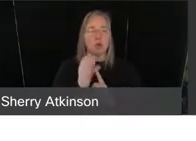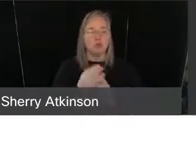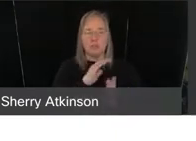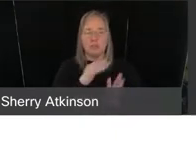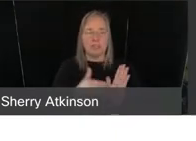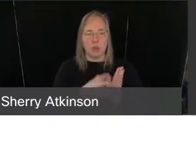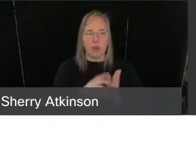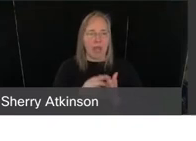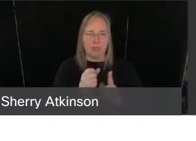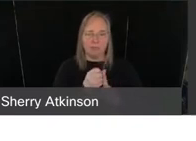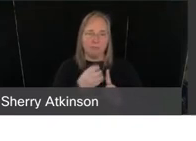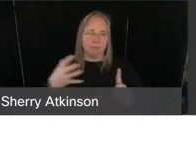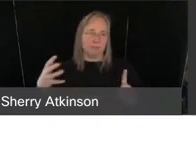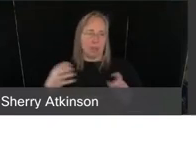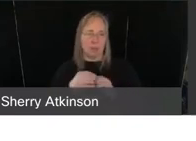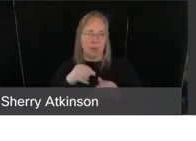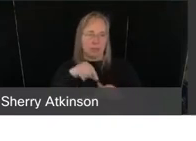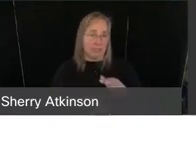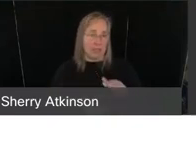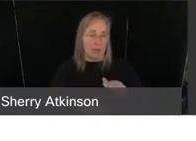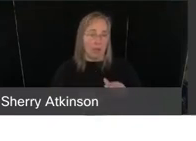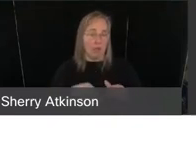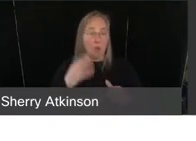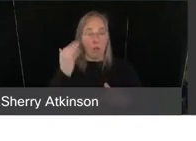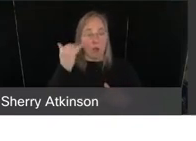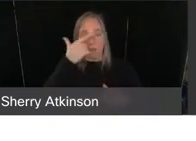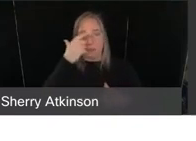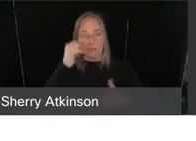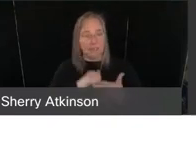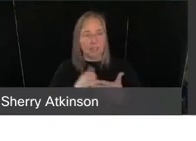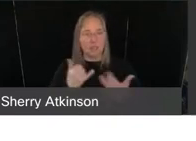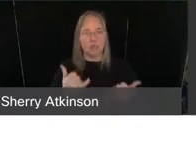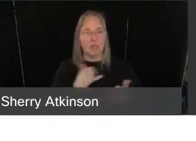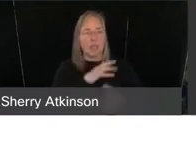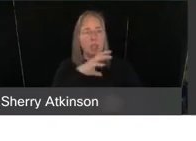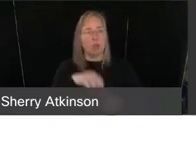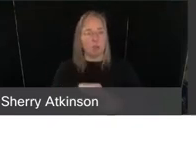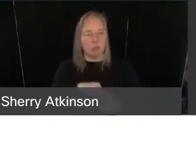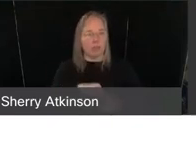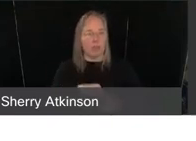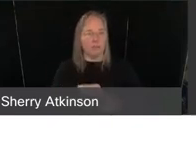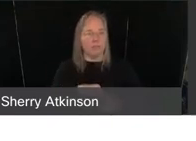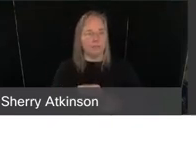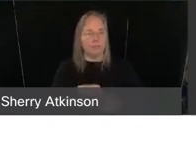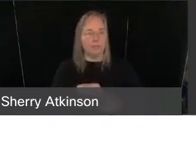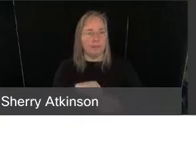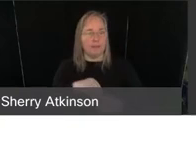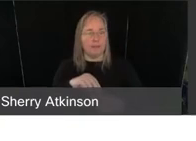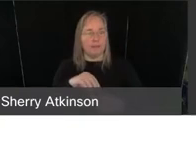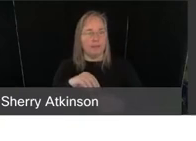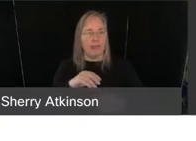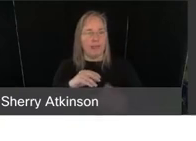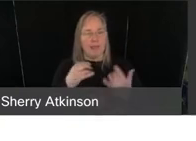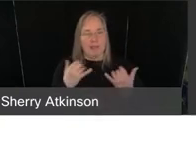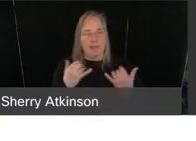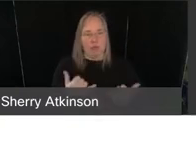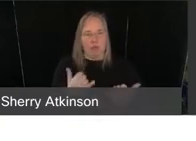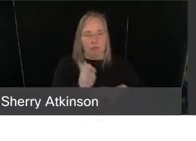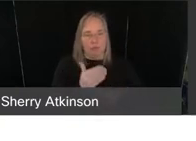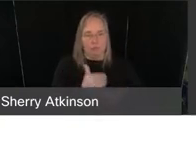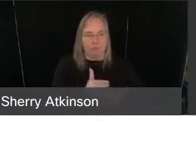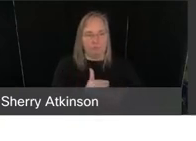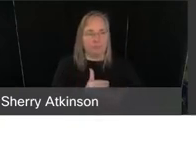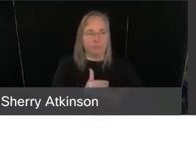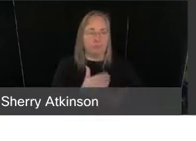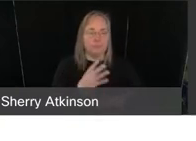this project, since it is currently included in, it is a part of the budget presently, and it is